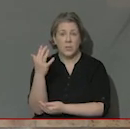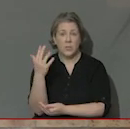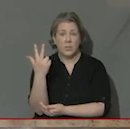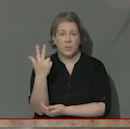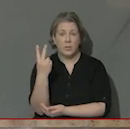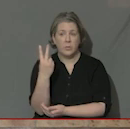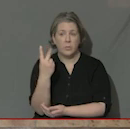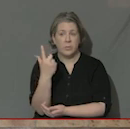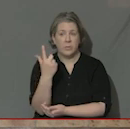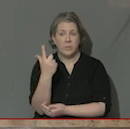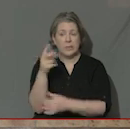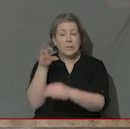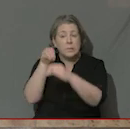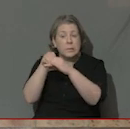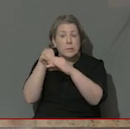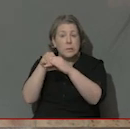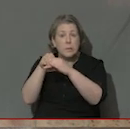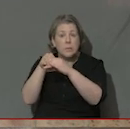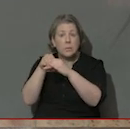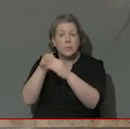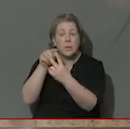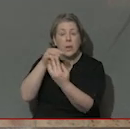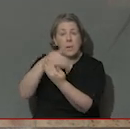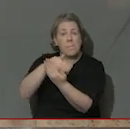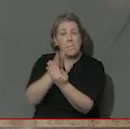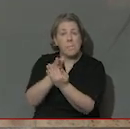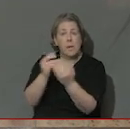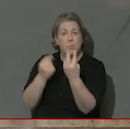two parts. The